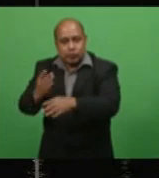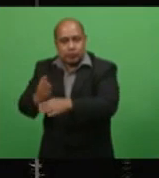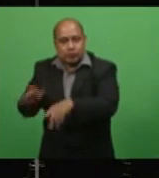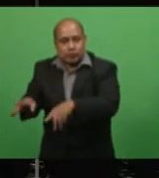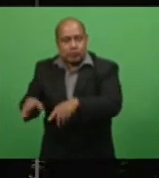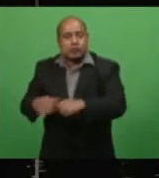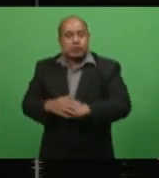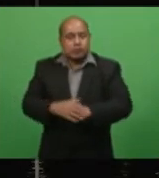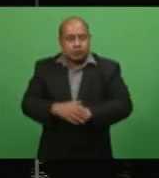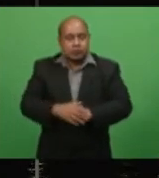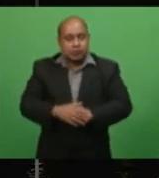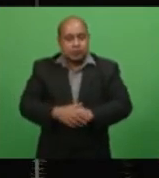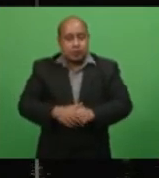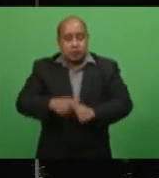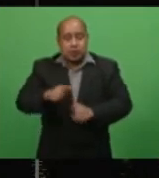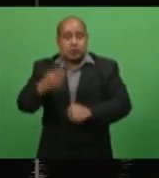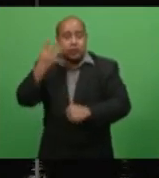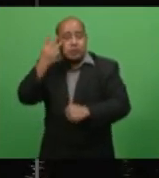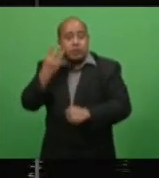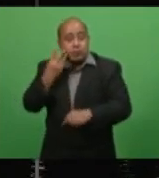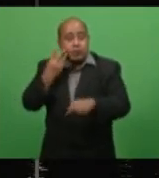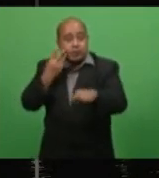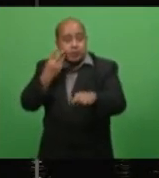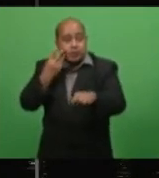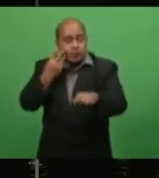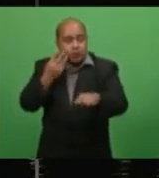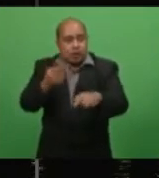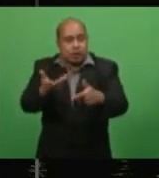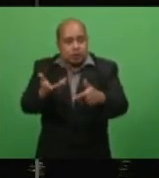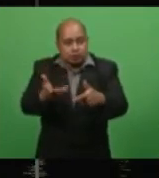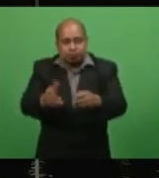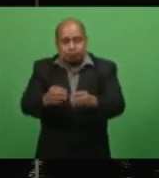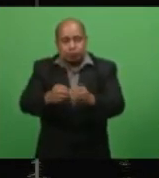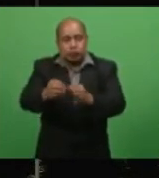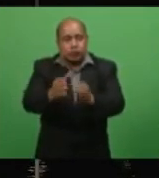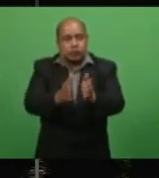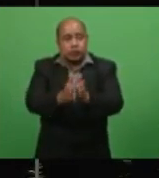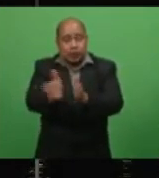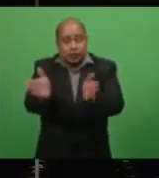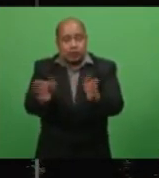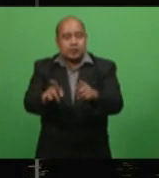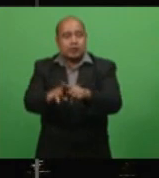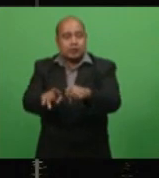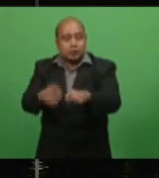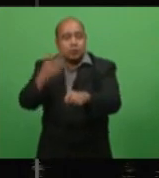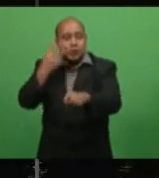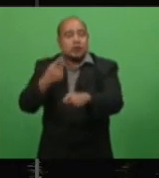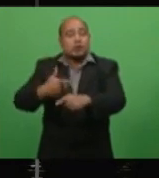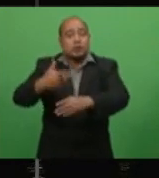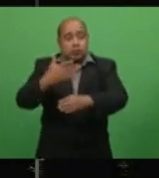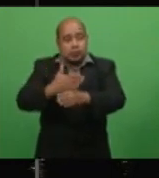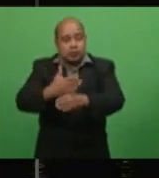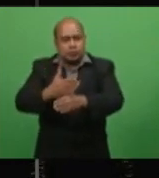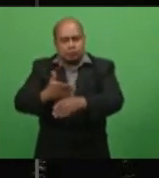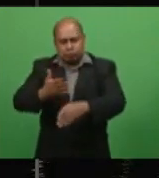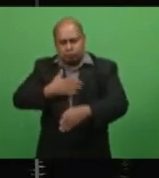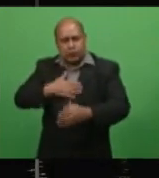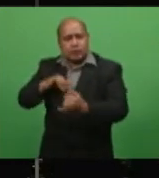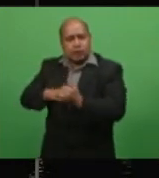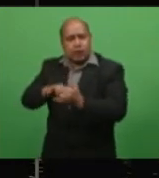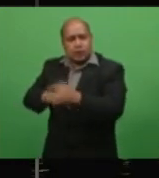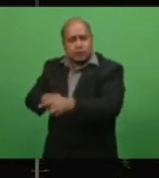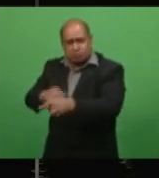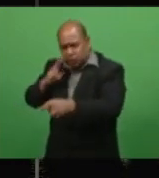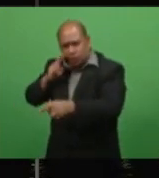General Manager Operations at the Fijian Competition and Consumer Commission, says taking care of her son has not been easy as she